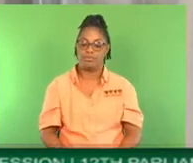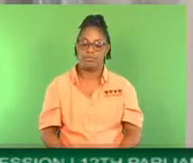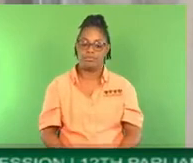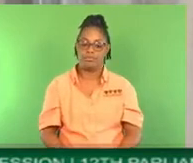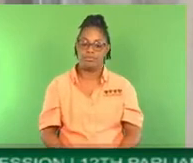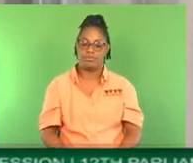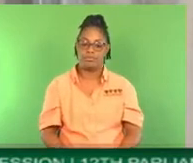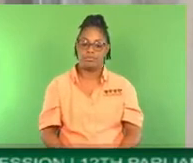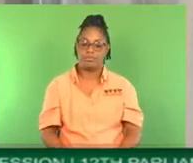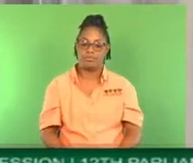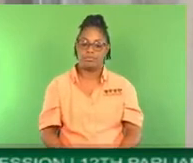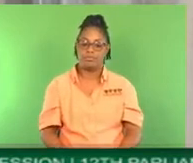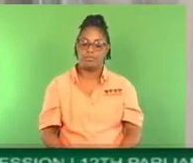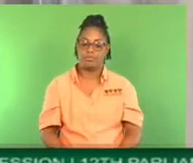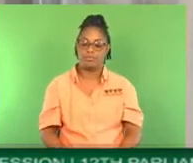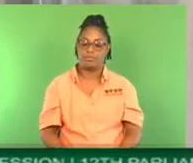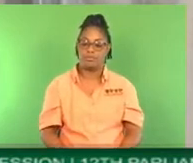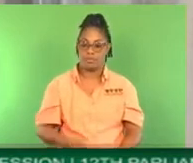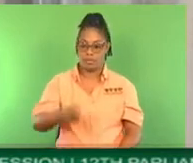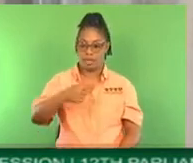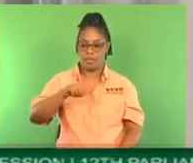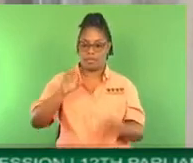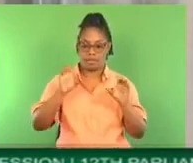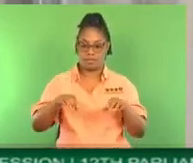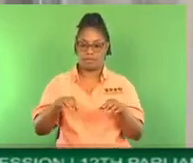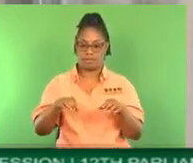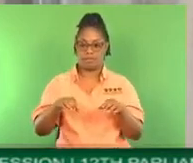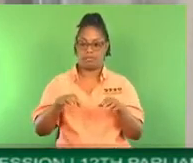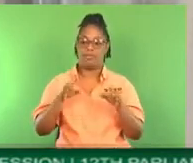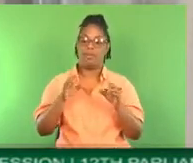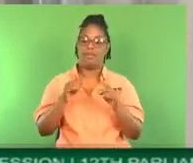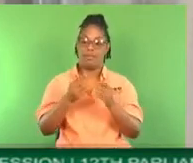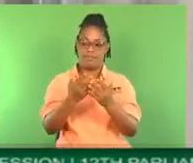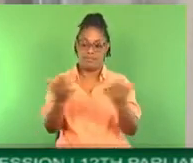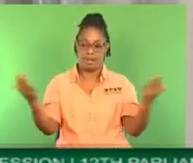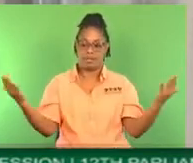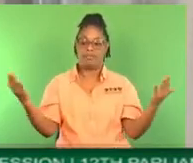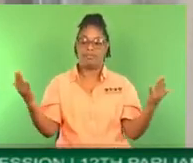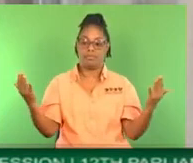efficient, and safe healthcare is delivered to patients.